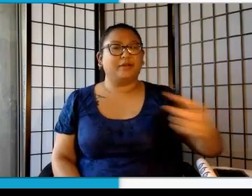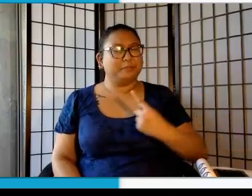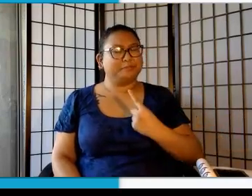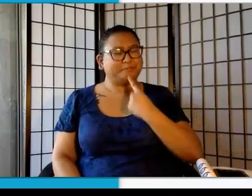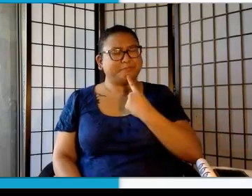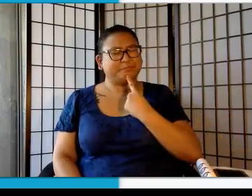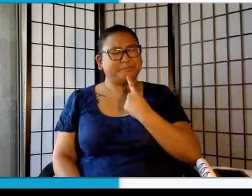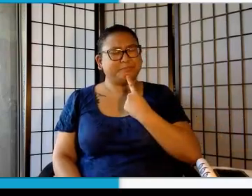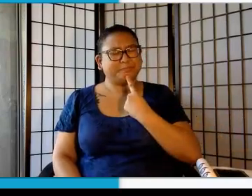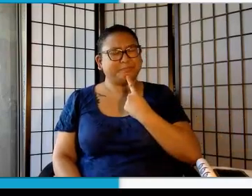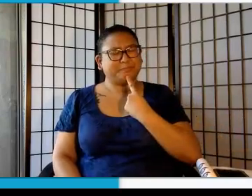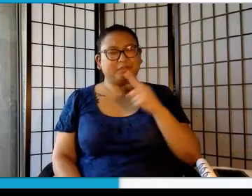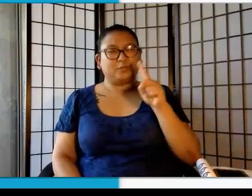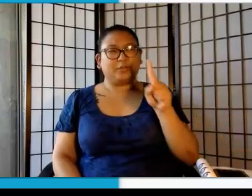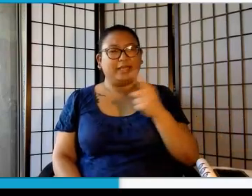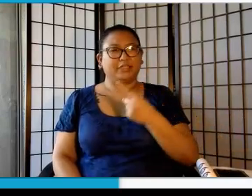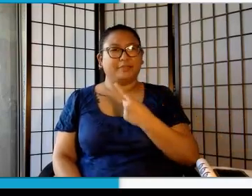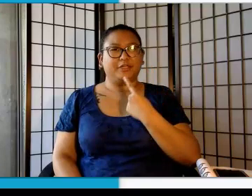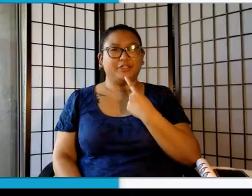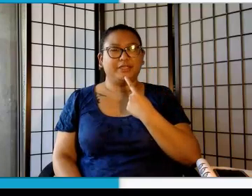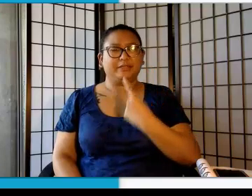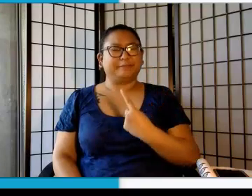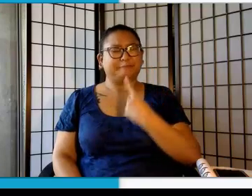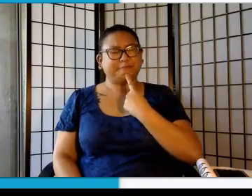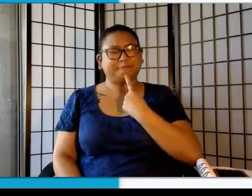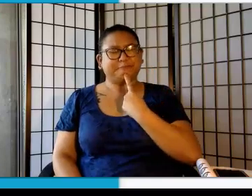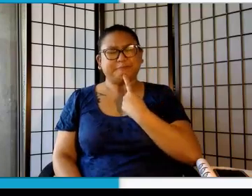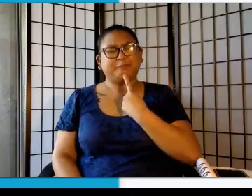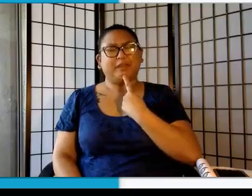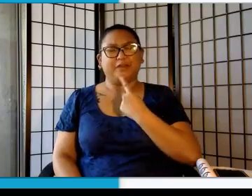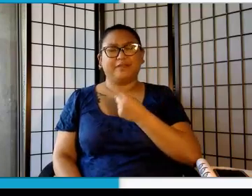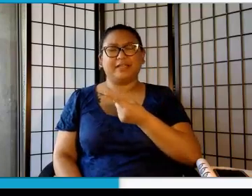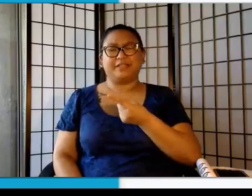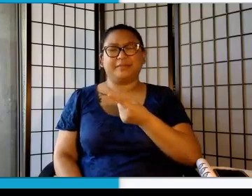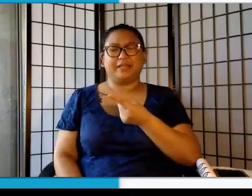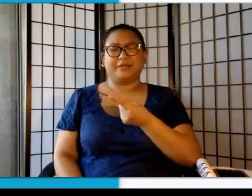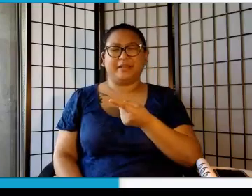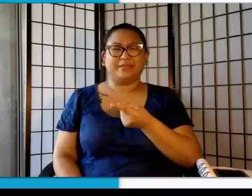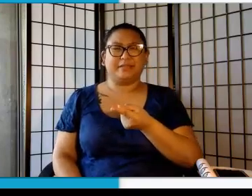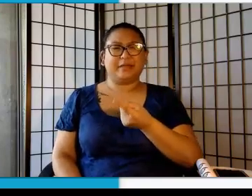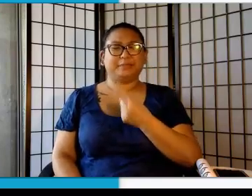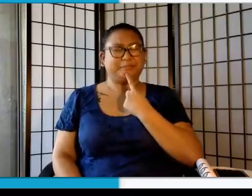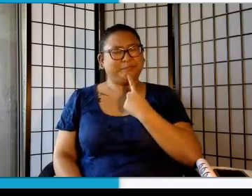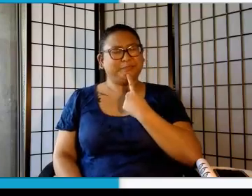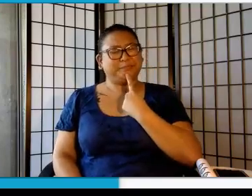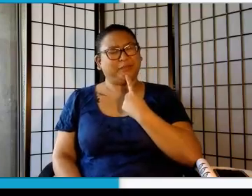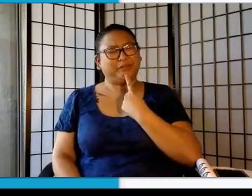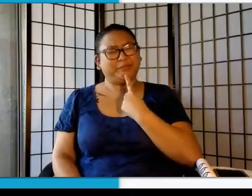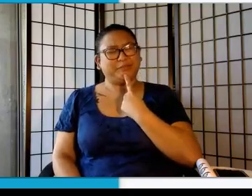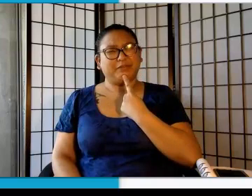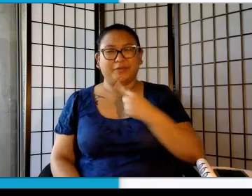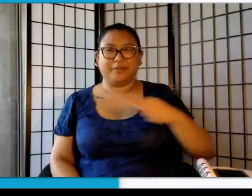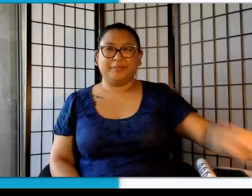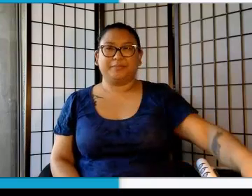Sour, bitter. There's a 1-hand shape on your chin. Okay, your face has to be like you ate something sour. Like